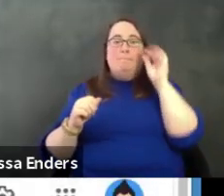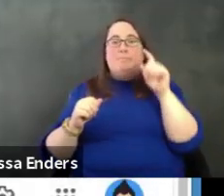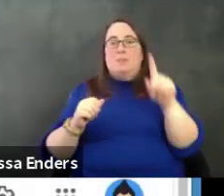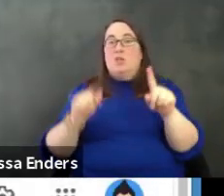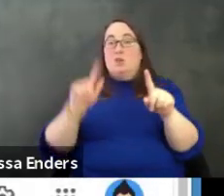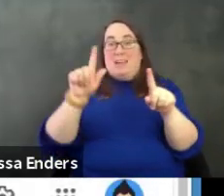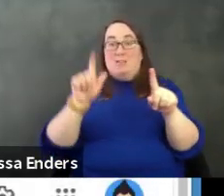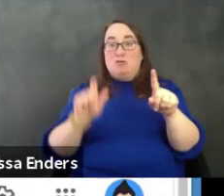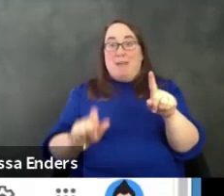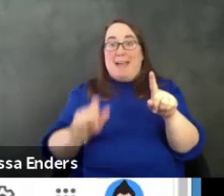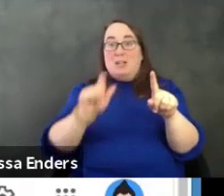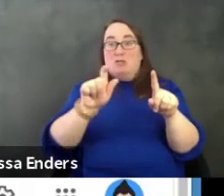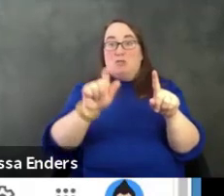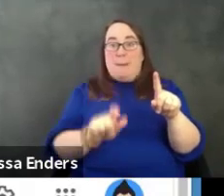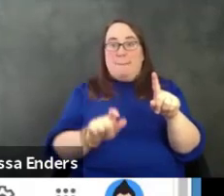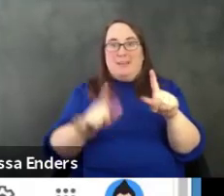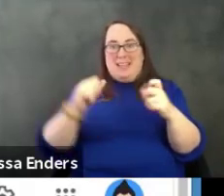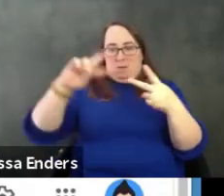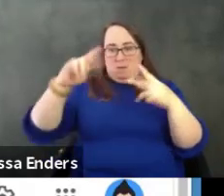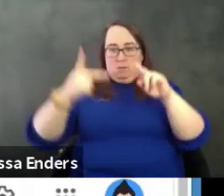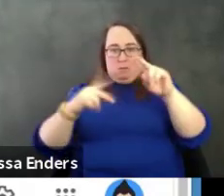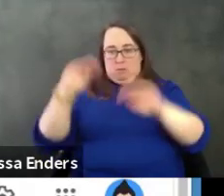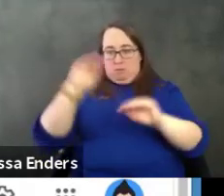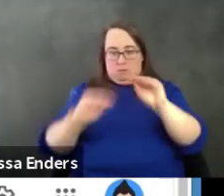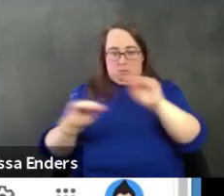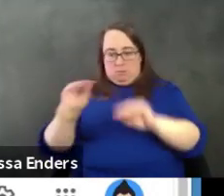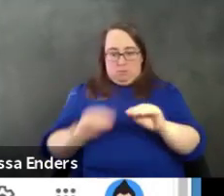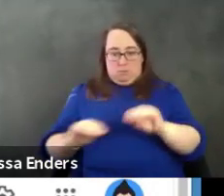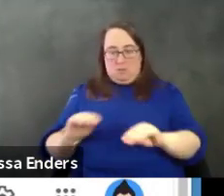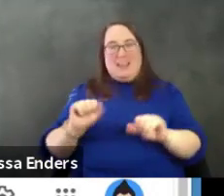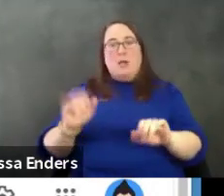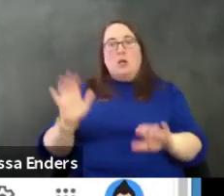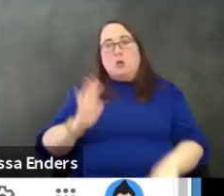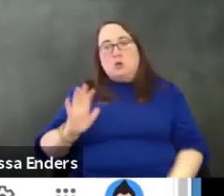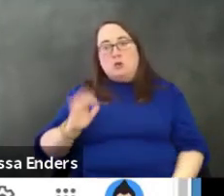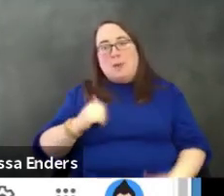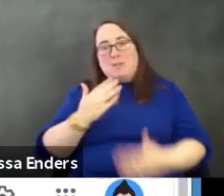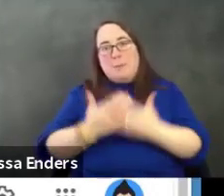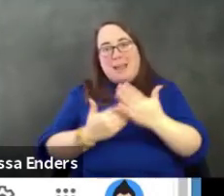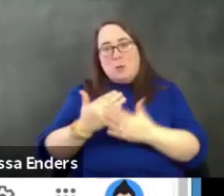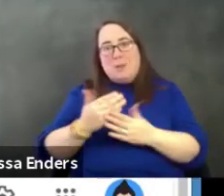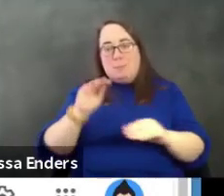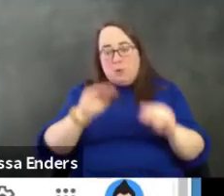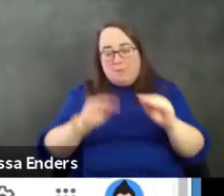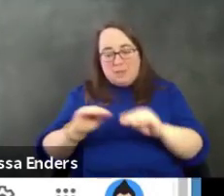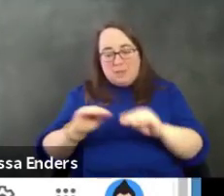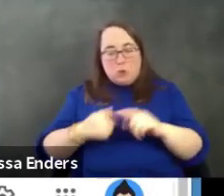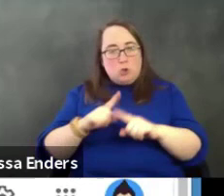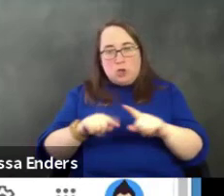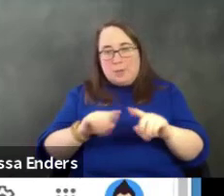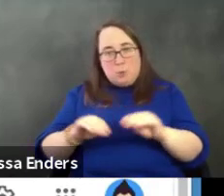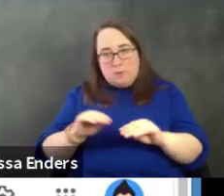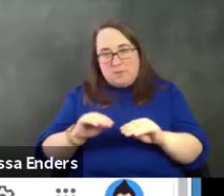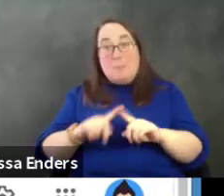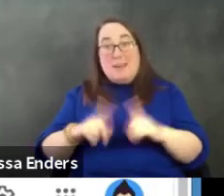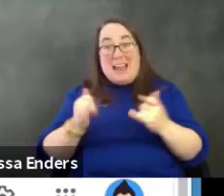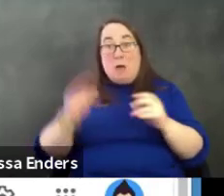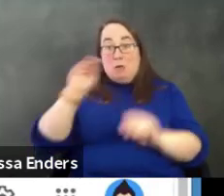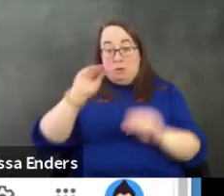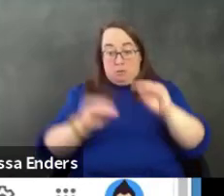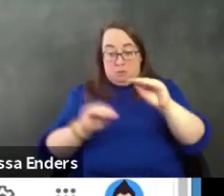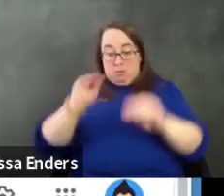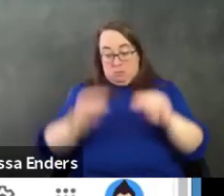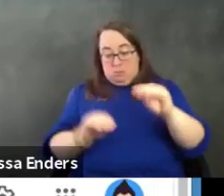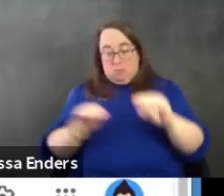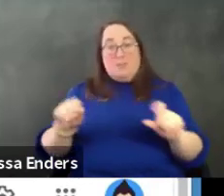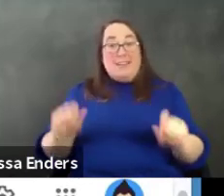and drop the order of your topics, which is great. Before, you used to have to manually edit and you couldn't reorder things. So now that I've got it, I've got this at